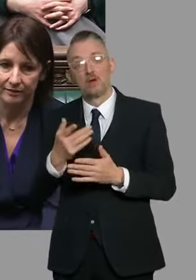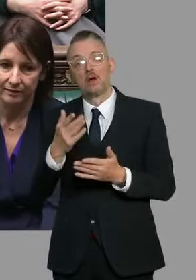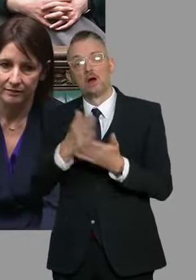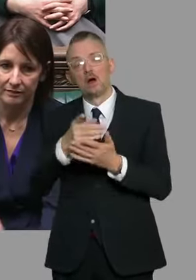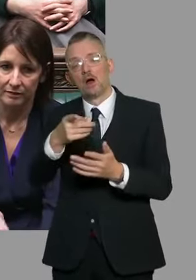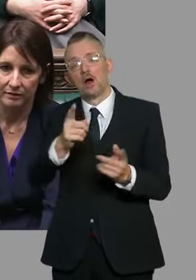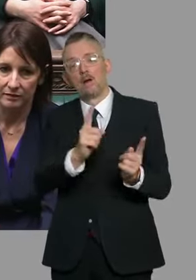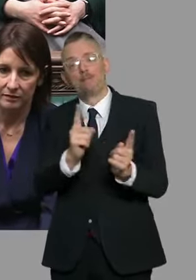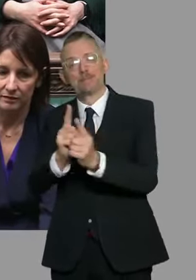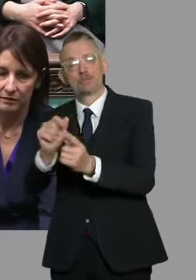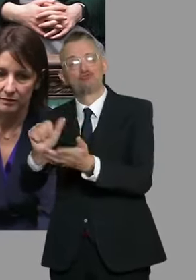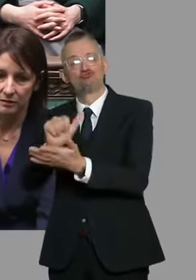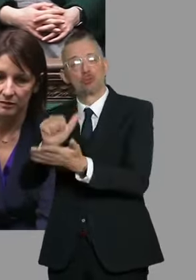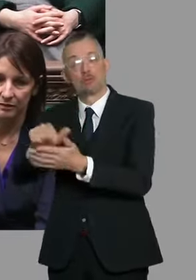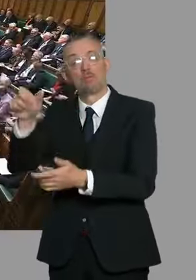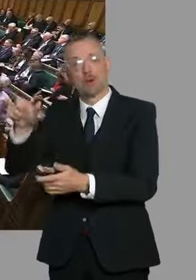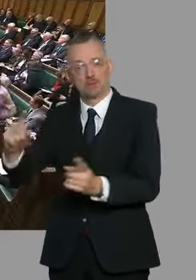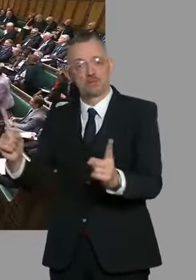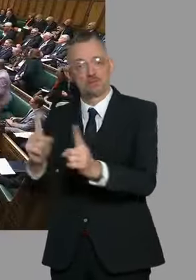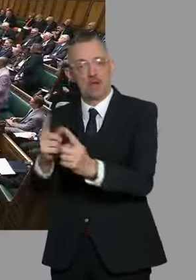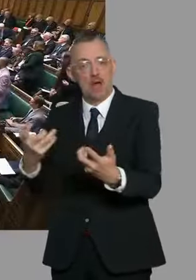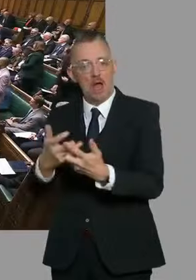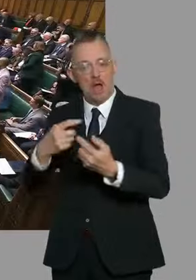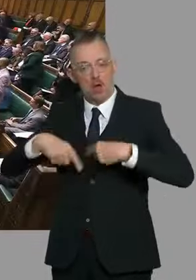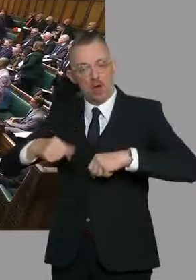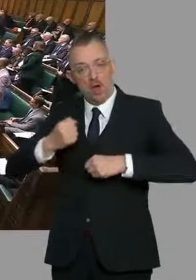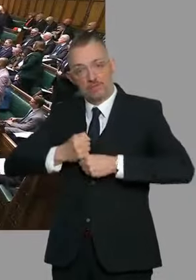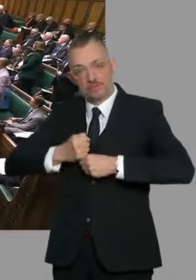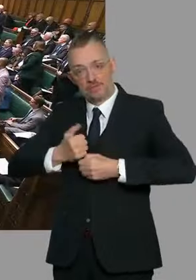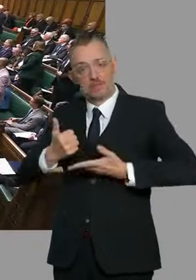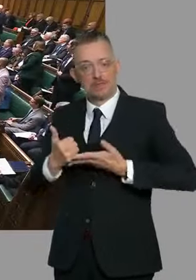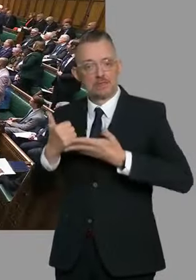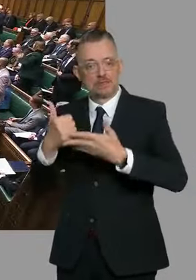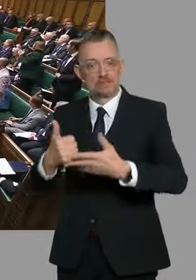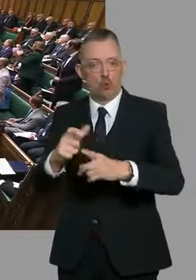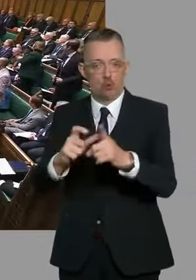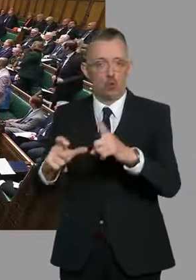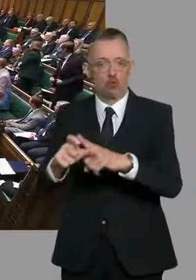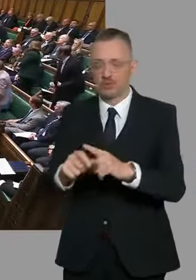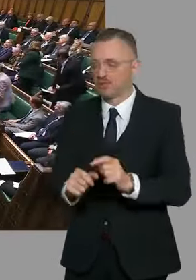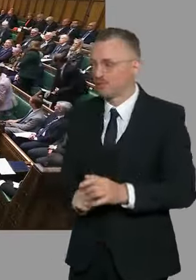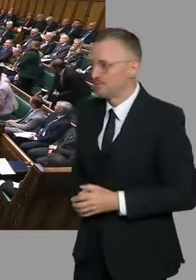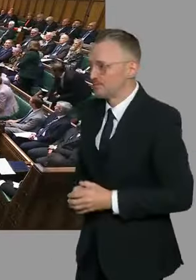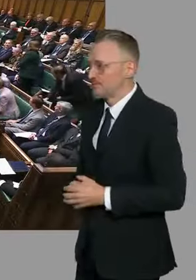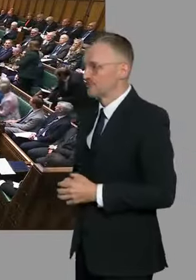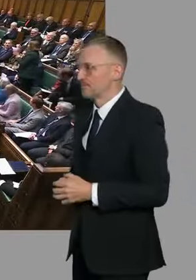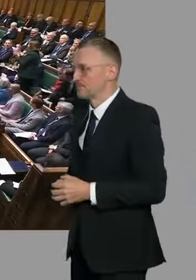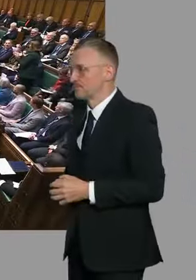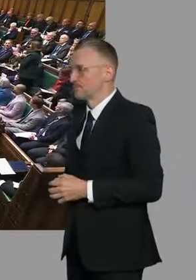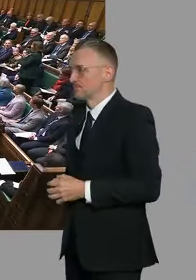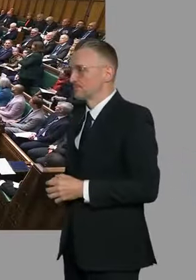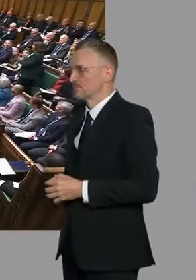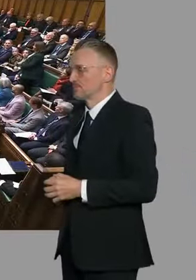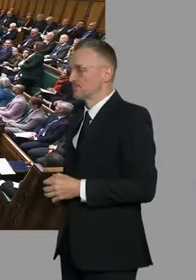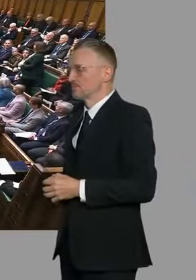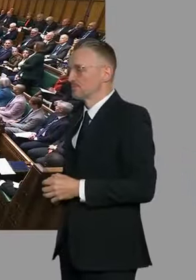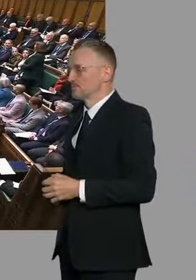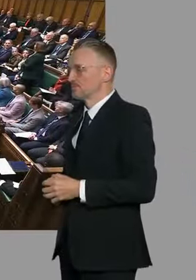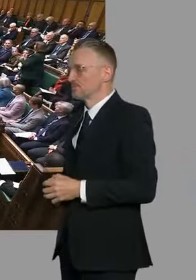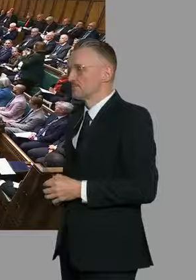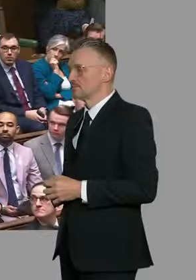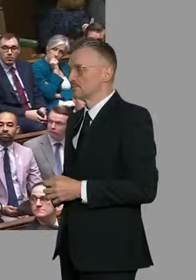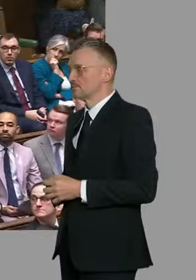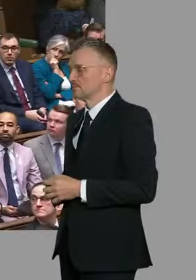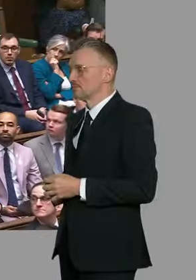support her community at this vital time. Final question, Ellie Chance. Thank you, Mr. Speaker. This week I was contacted